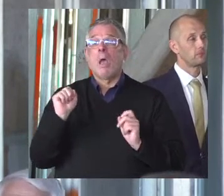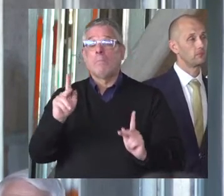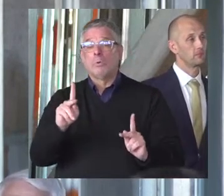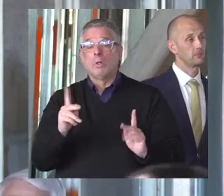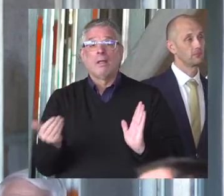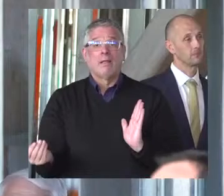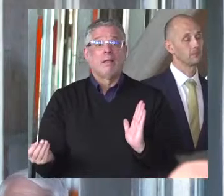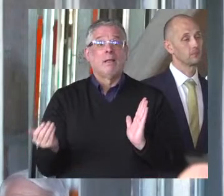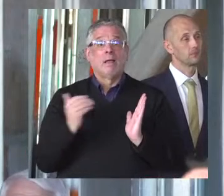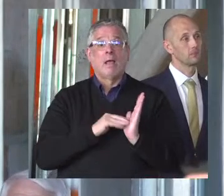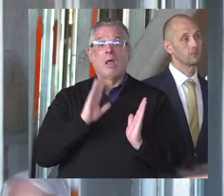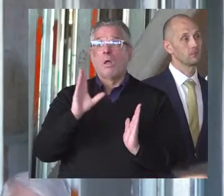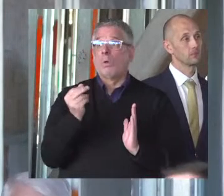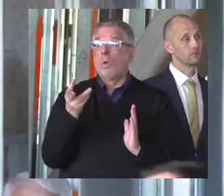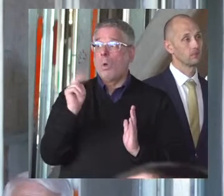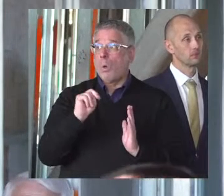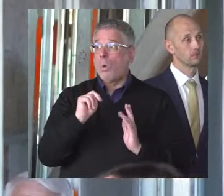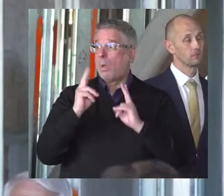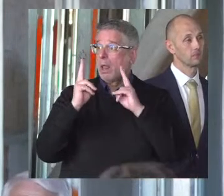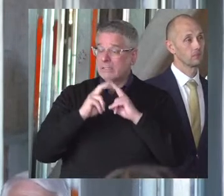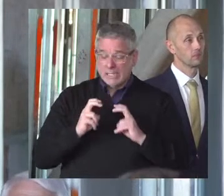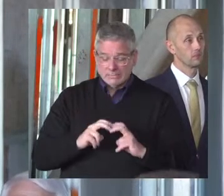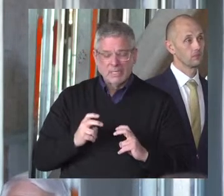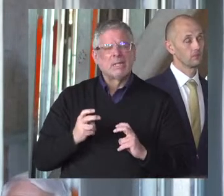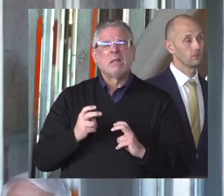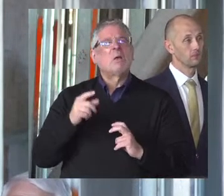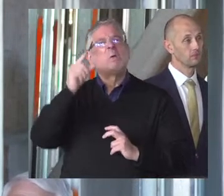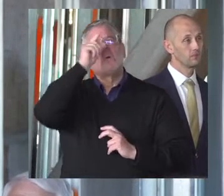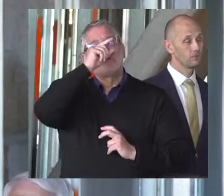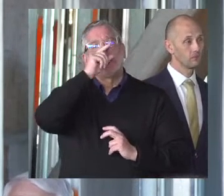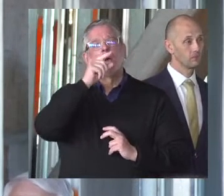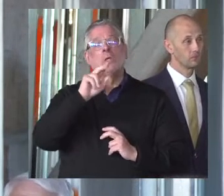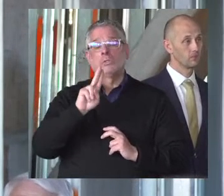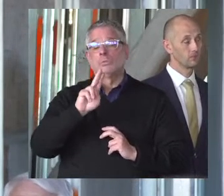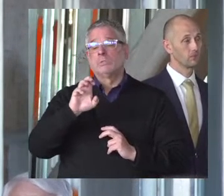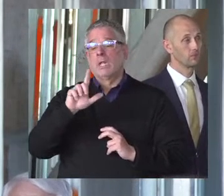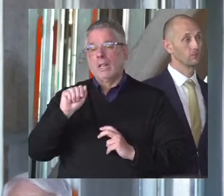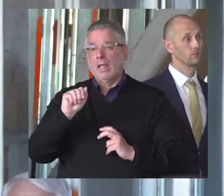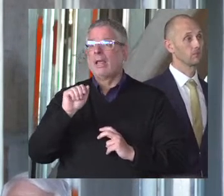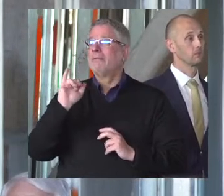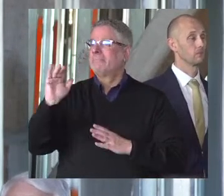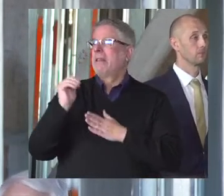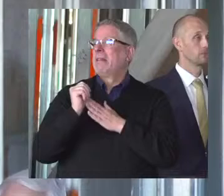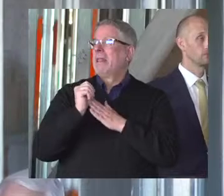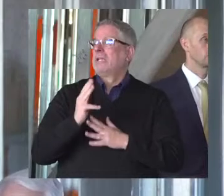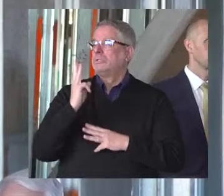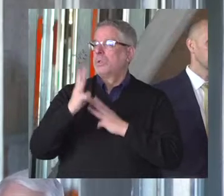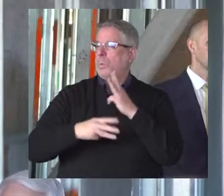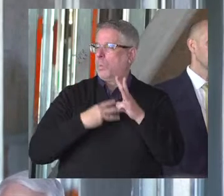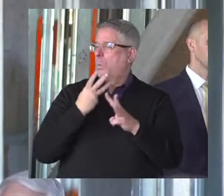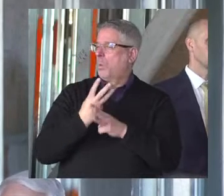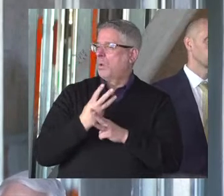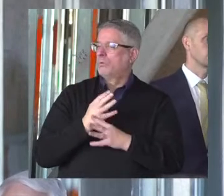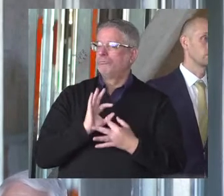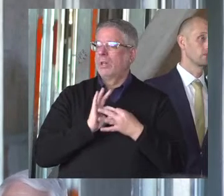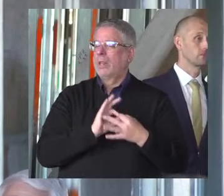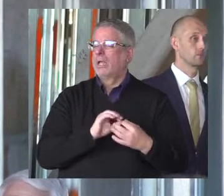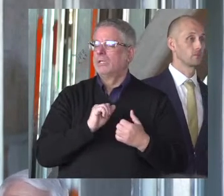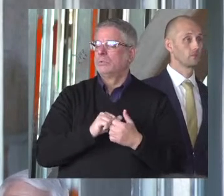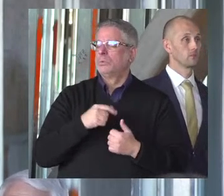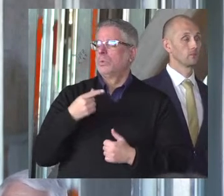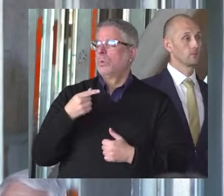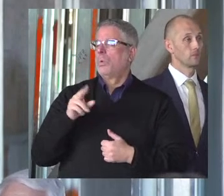and then their own sort of assessment of where they are. UCLA has been one of the leaders in the world as it relates to